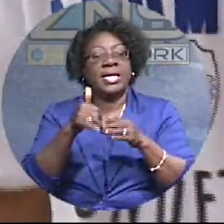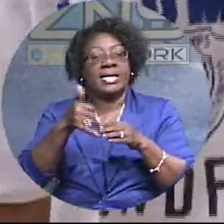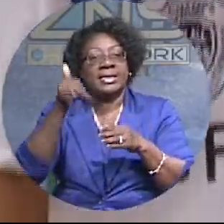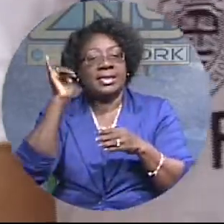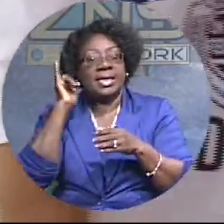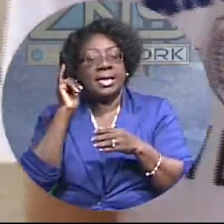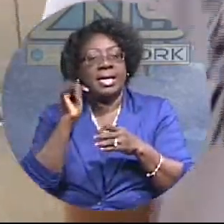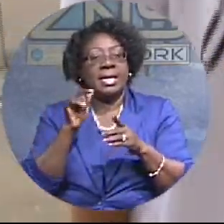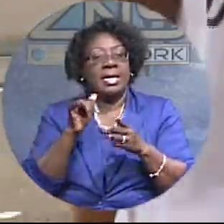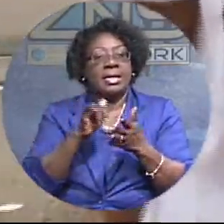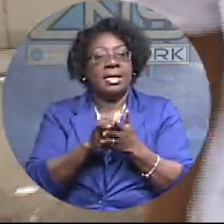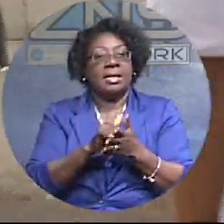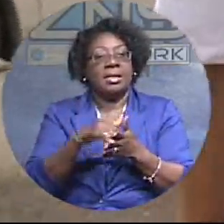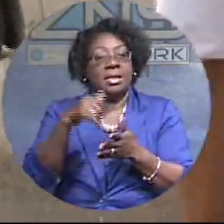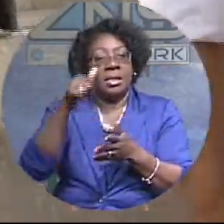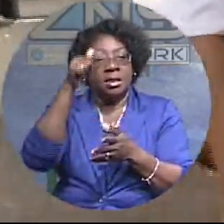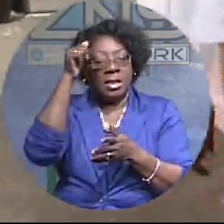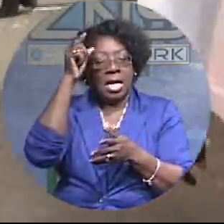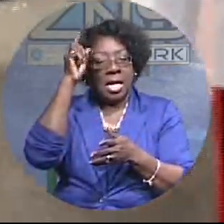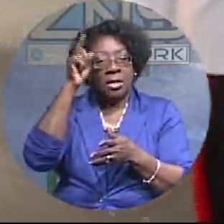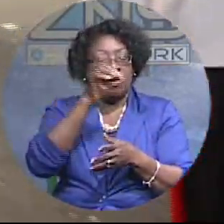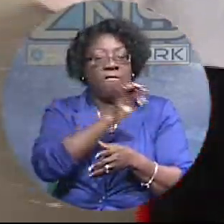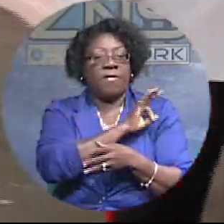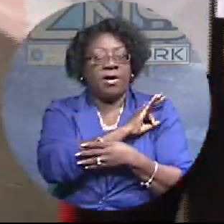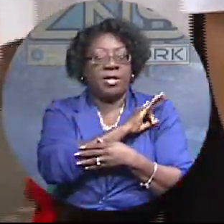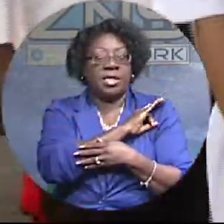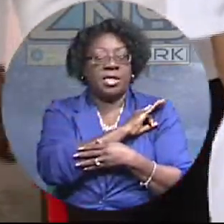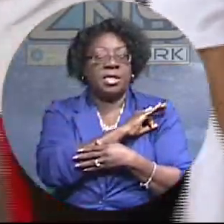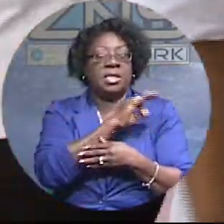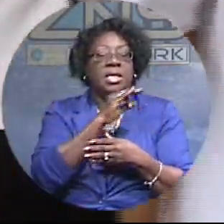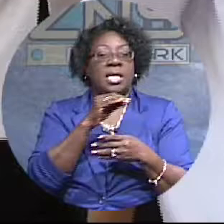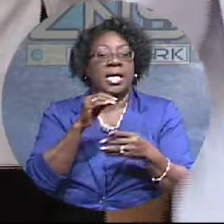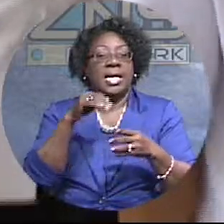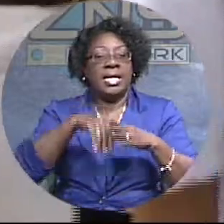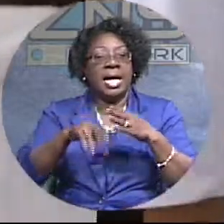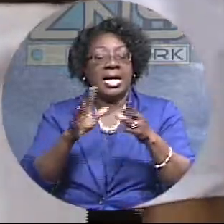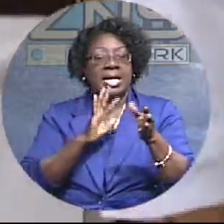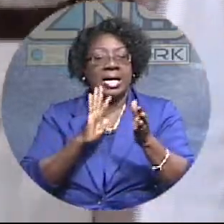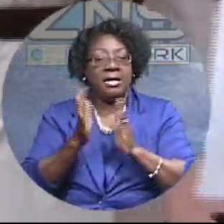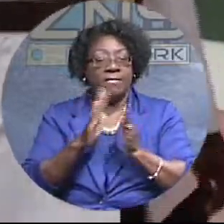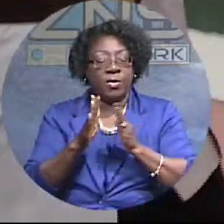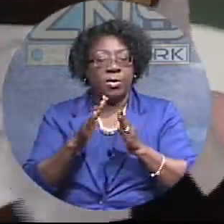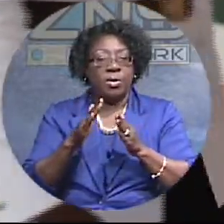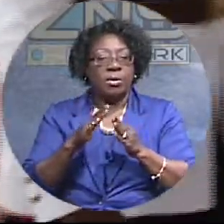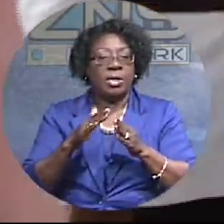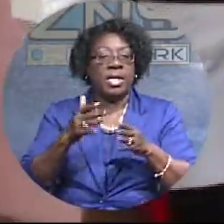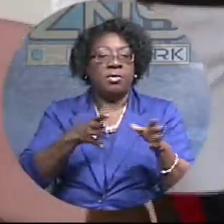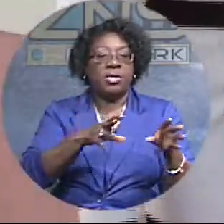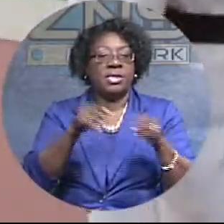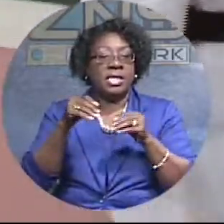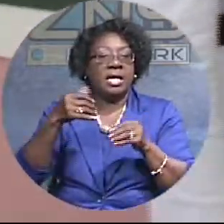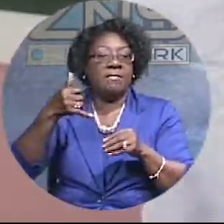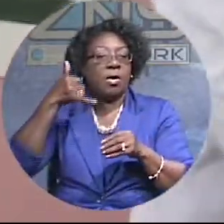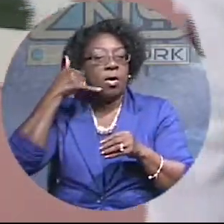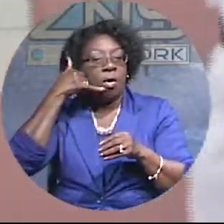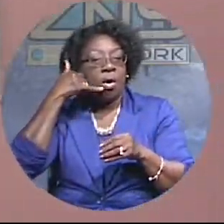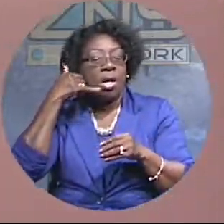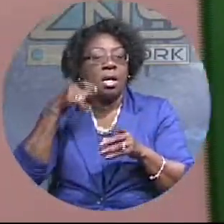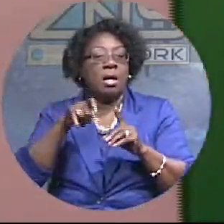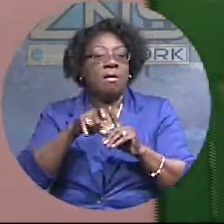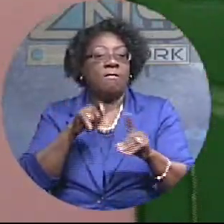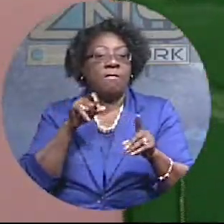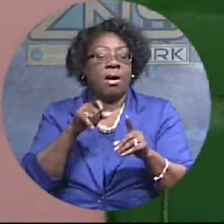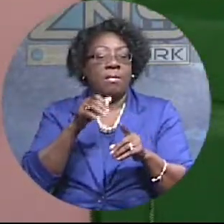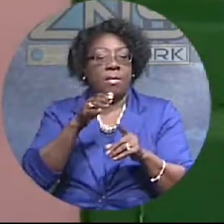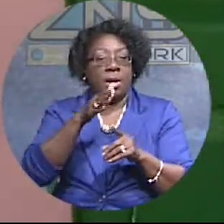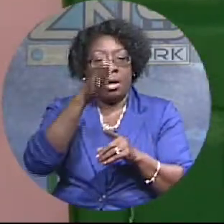Chenaldo Farrington allegedly told him during a police interview that he got a call from Jermaine Russell, also known as Timer, who informed him that he